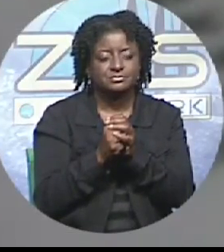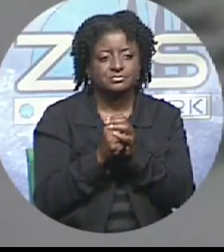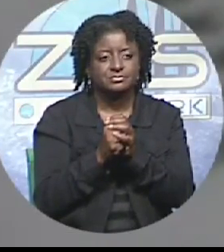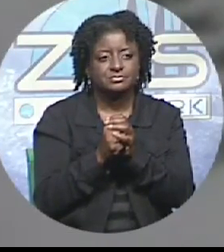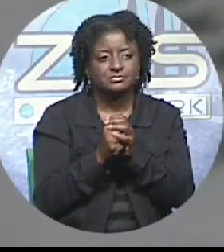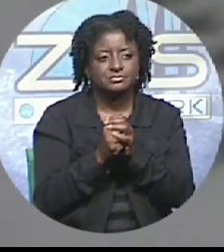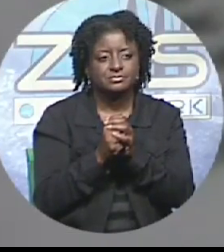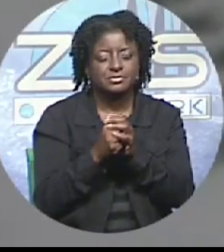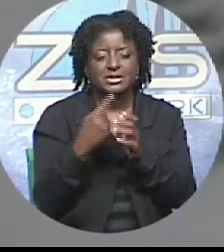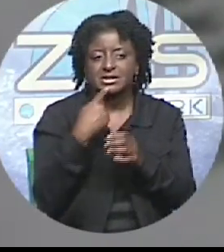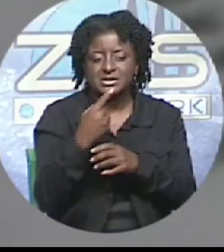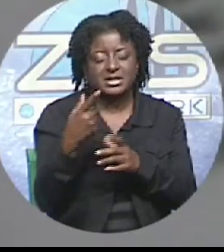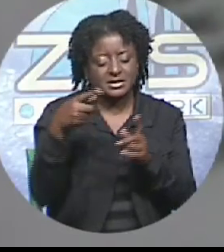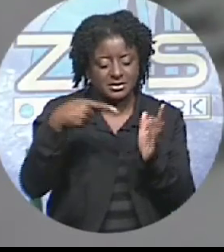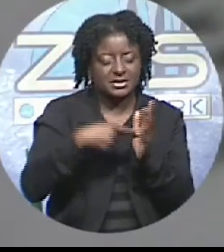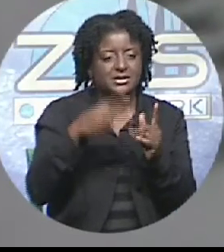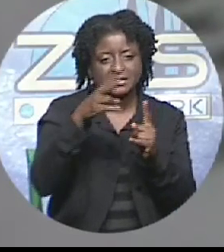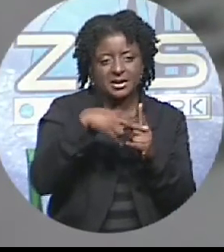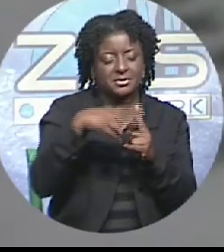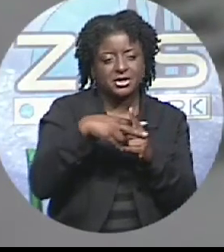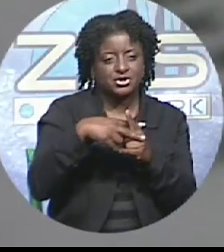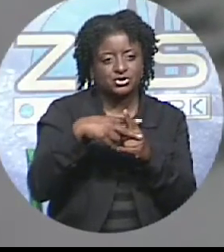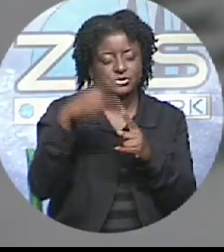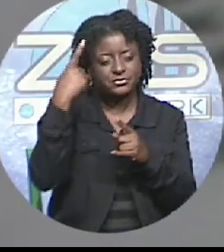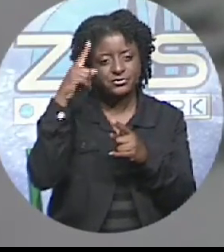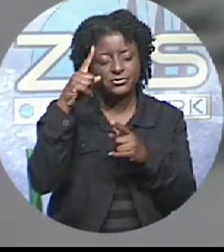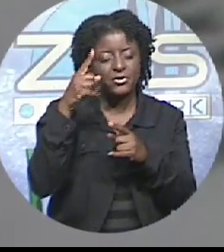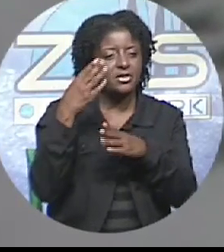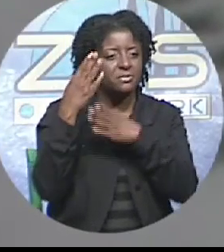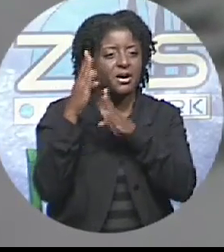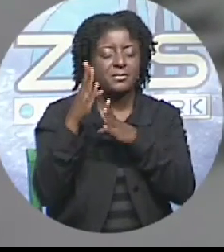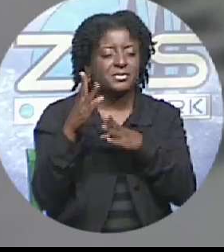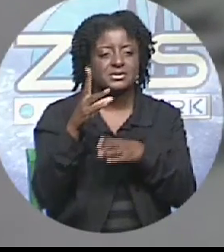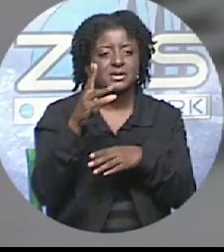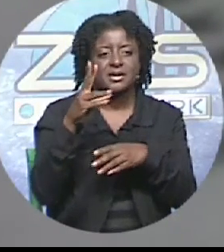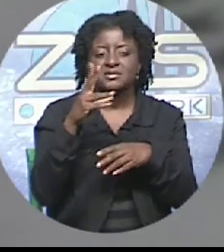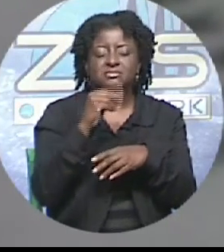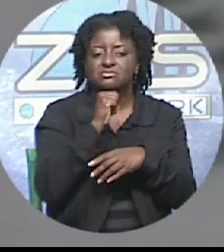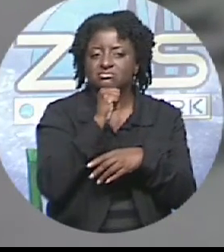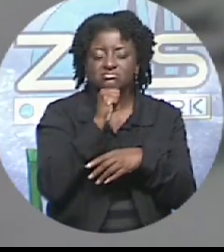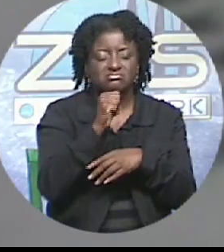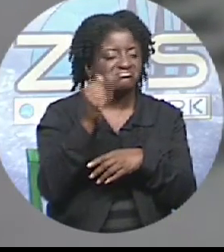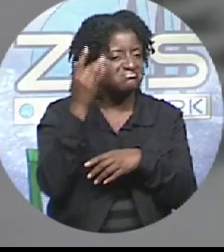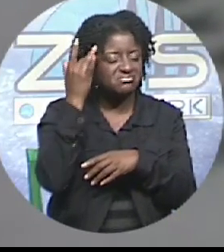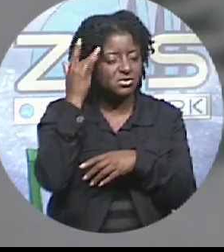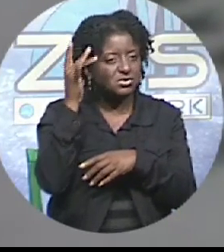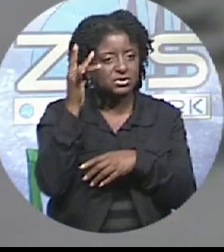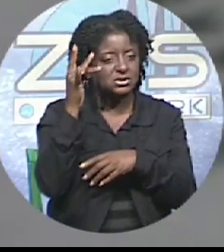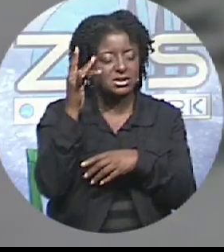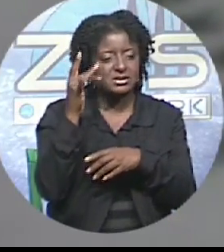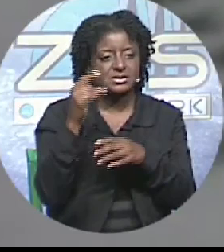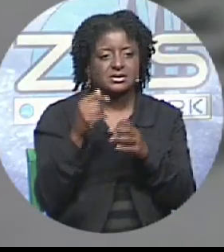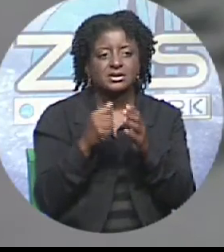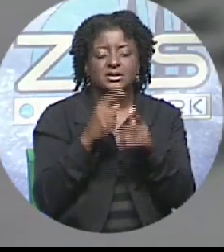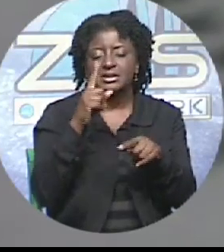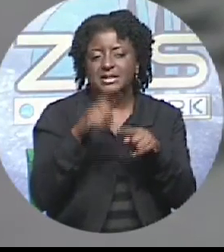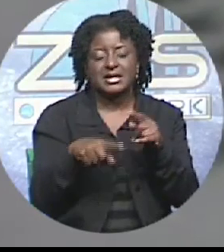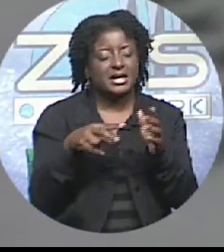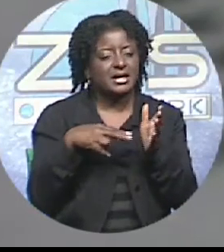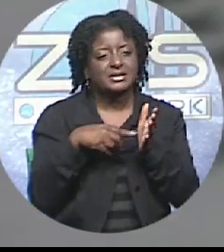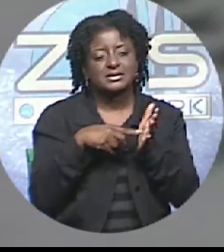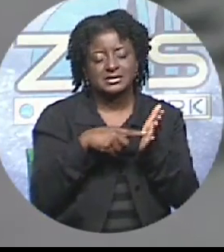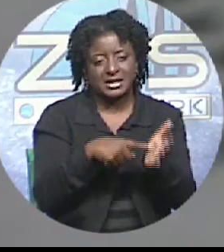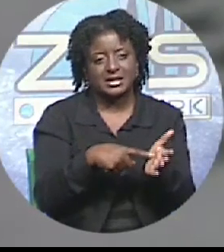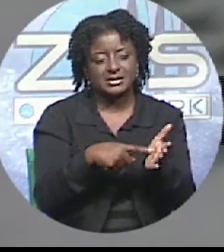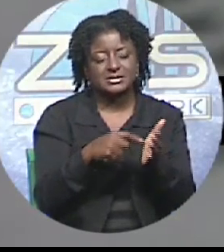no sense and cannot stand. He further argued that Bahama's application was seeking an injunction against the bank, which it owes